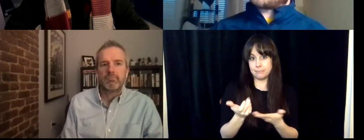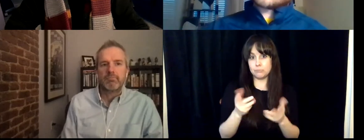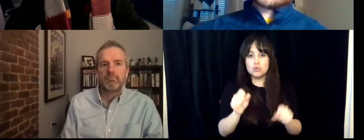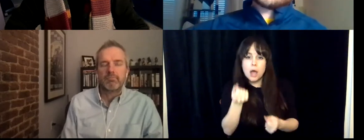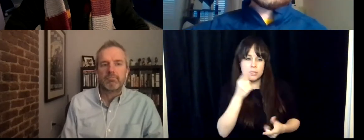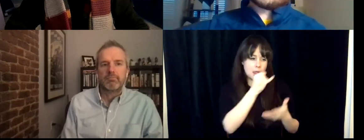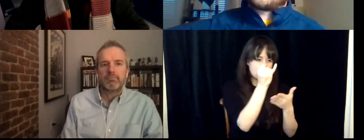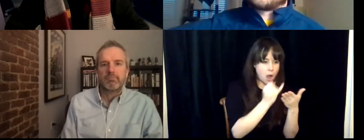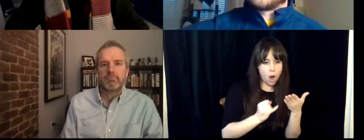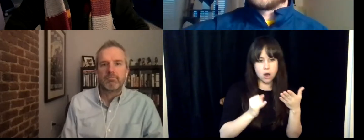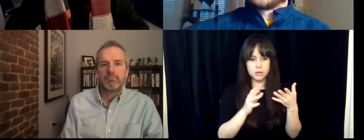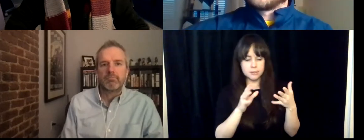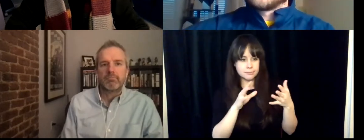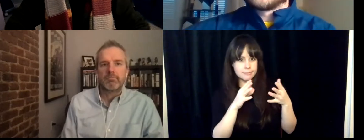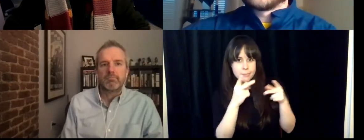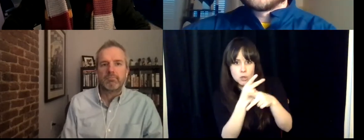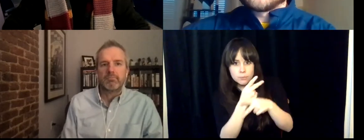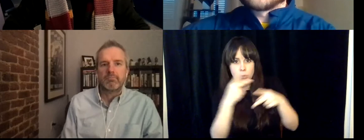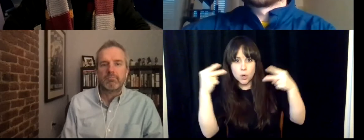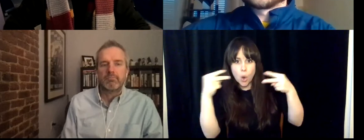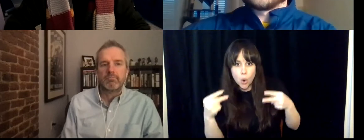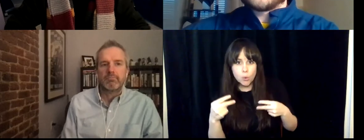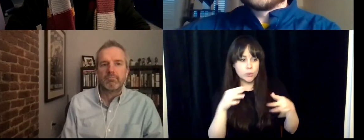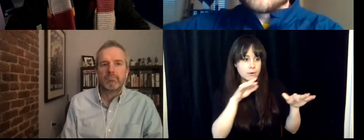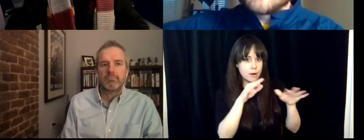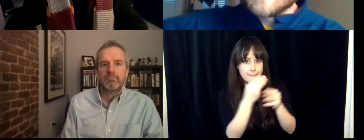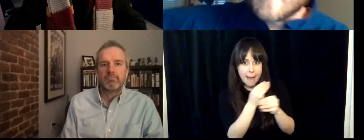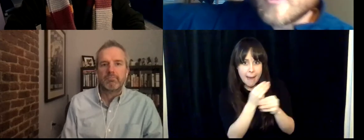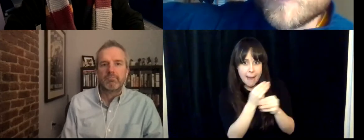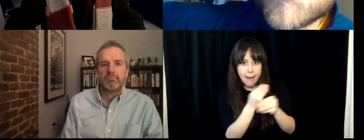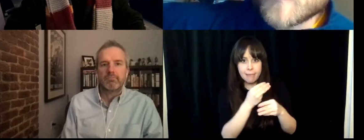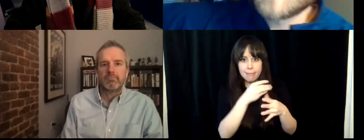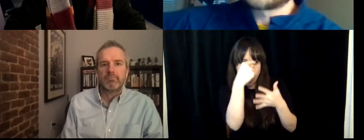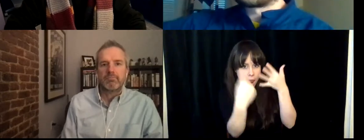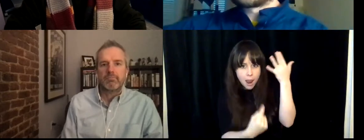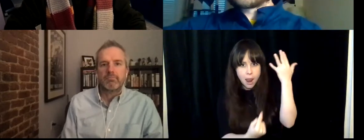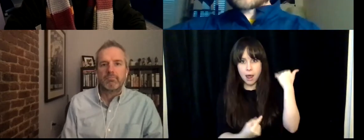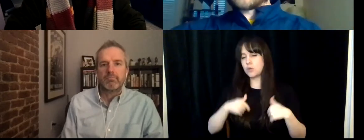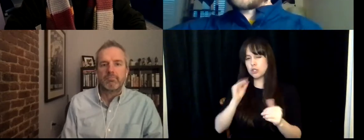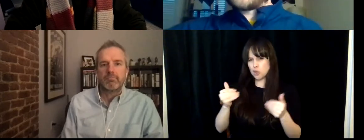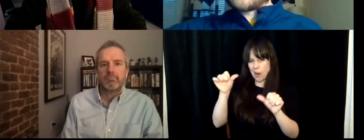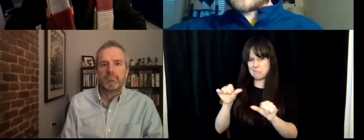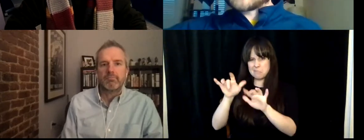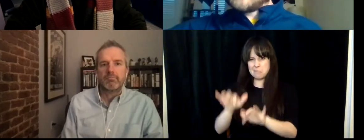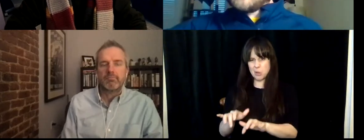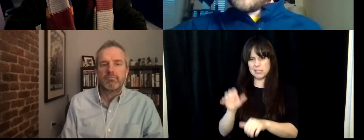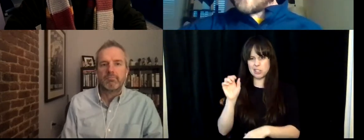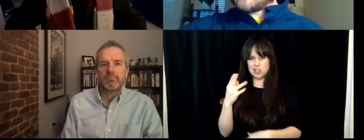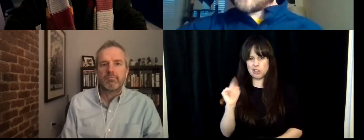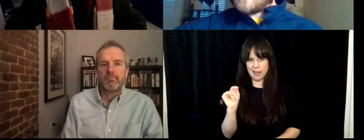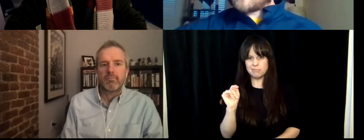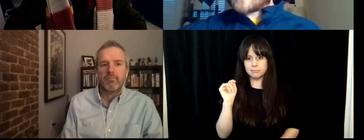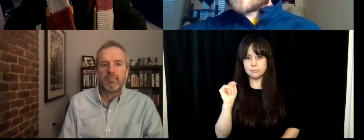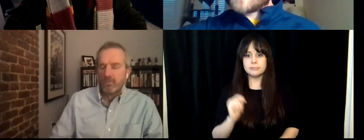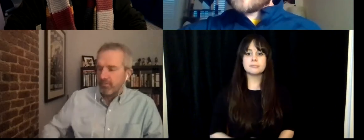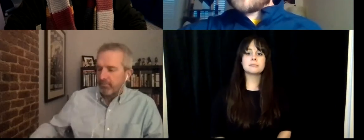that way you can get an idea if that's what you want to do. So right. I'll do some typing in chat real quick. All right, thanks.